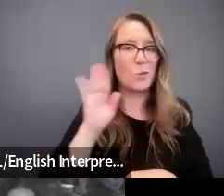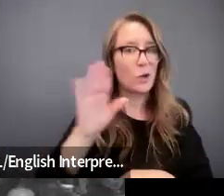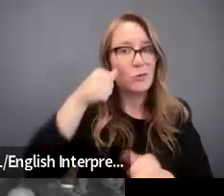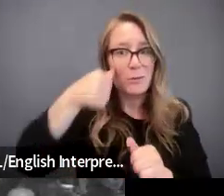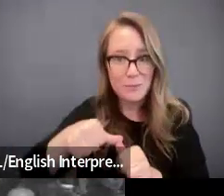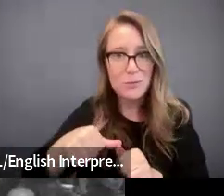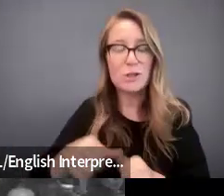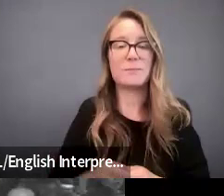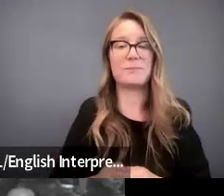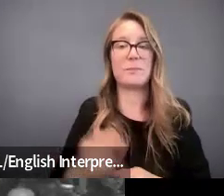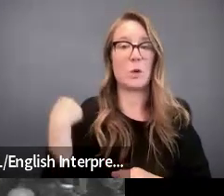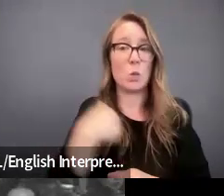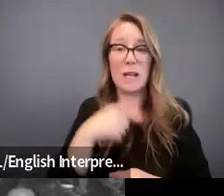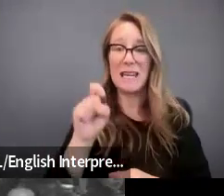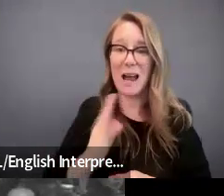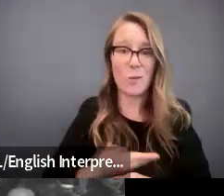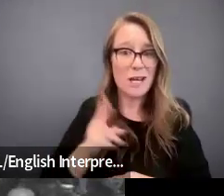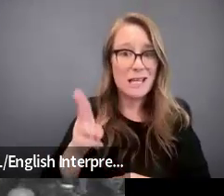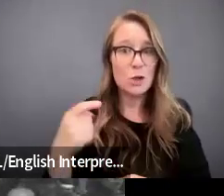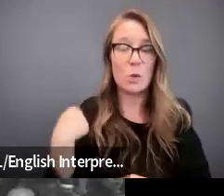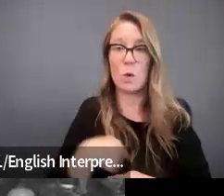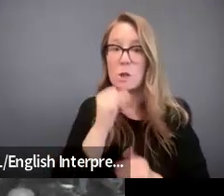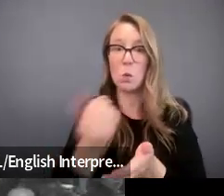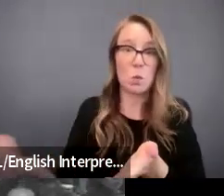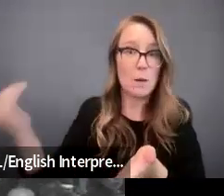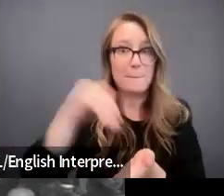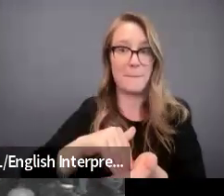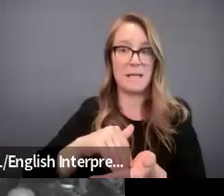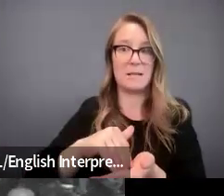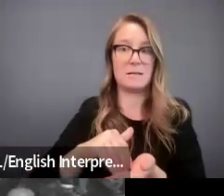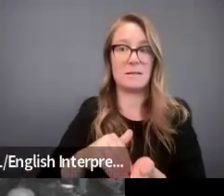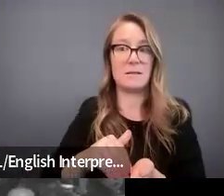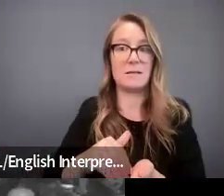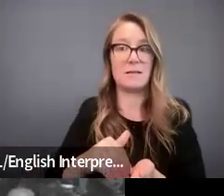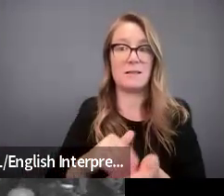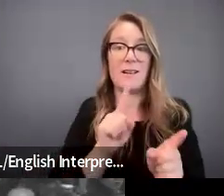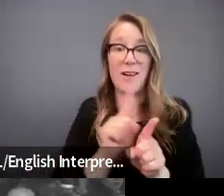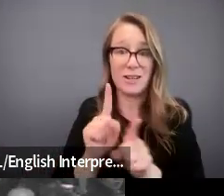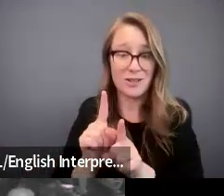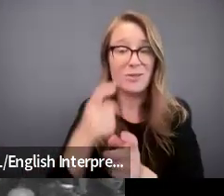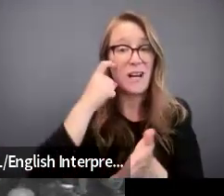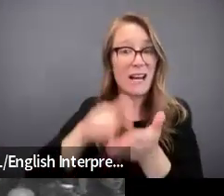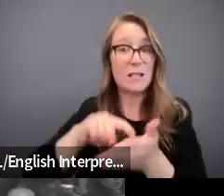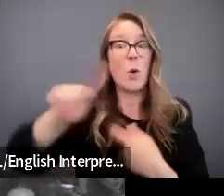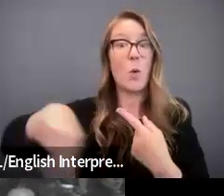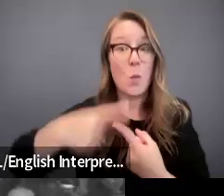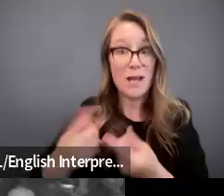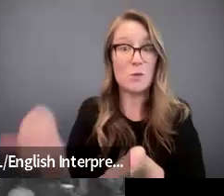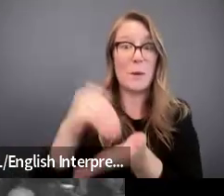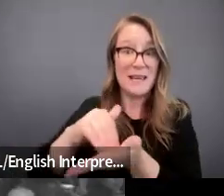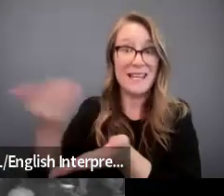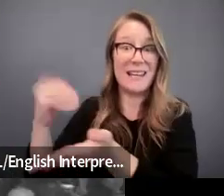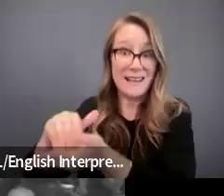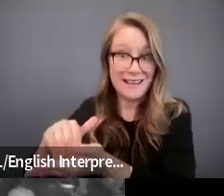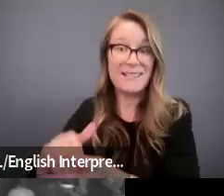remember. We need our history so that we don't repeat it. It doesn't repeat itself, and to also recognize when it is repeating